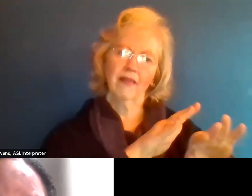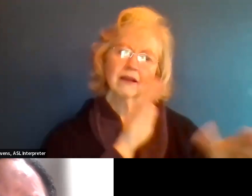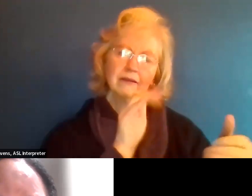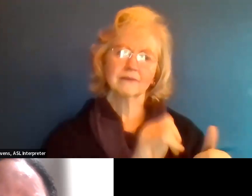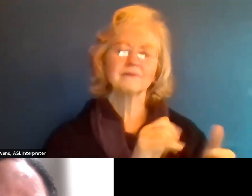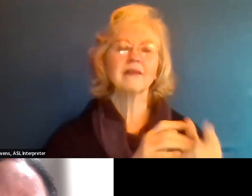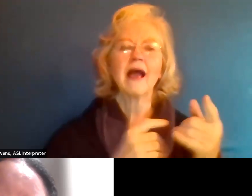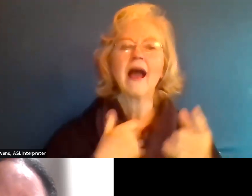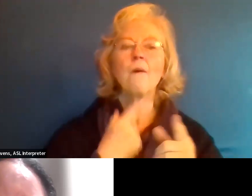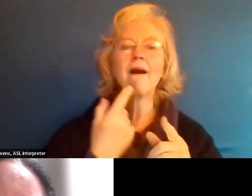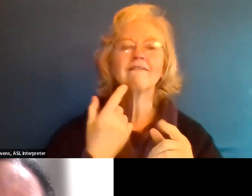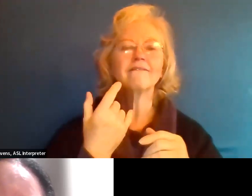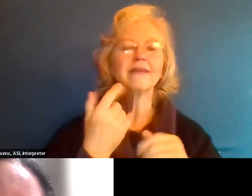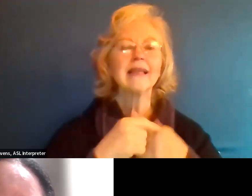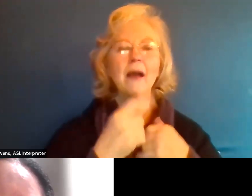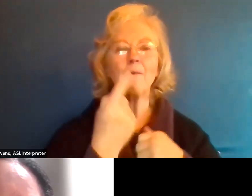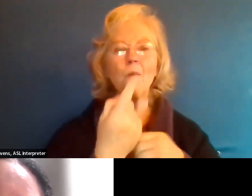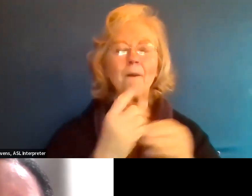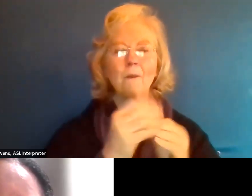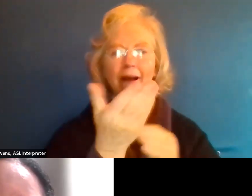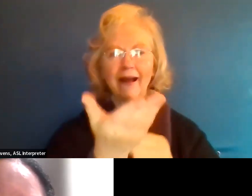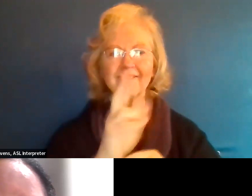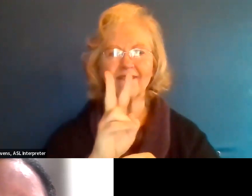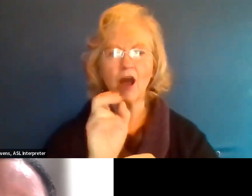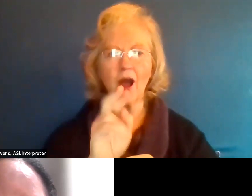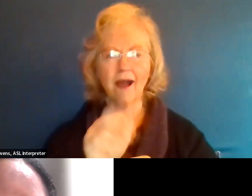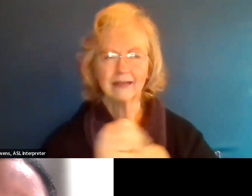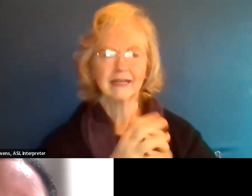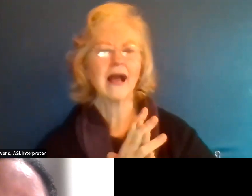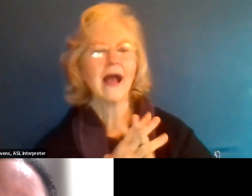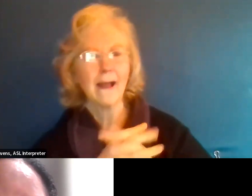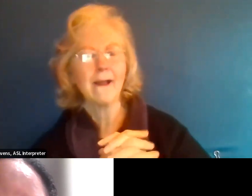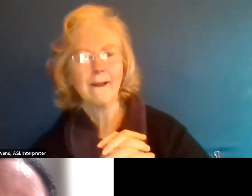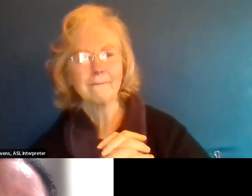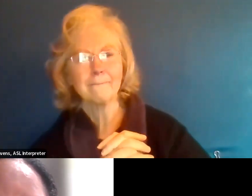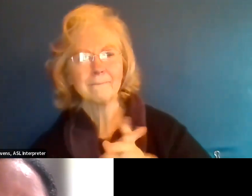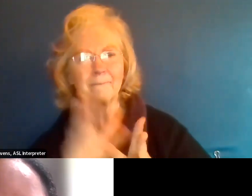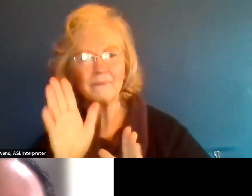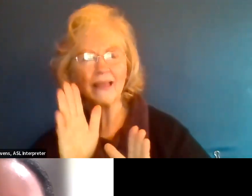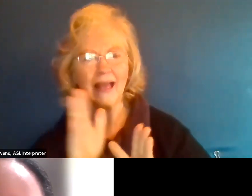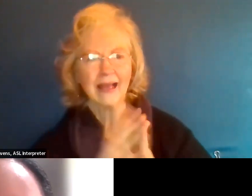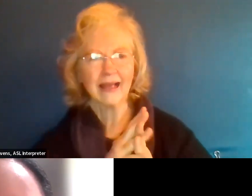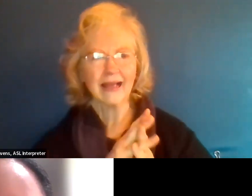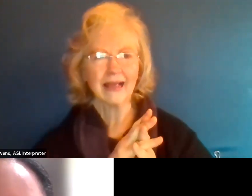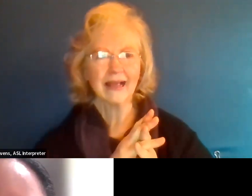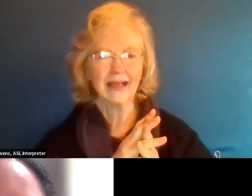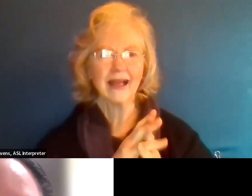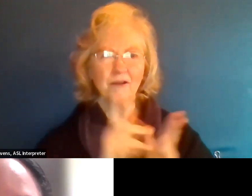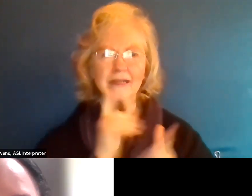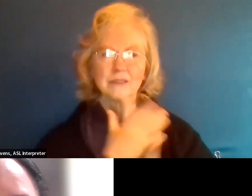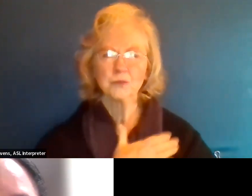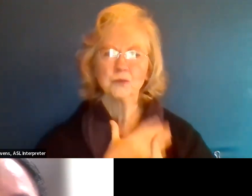And I think we have time for one more question. Vera, please go ahead. Yeah. Hi, Dr. Anglin. I really enjoyed the